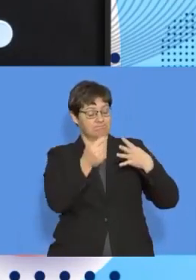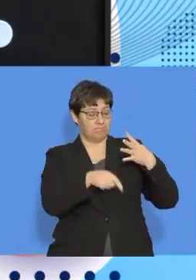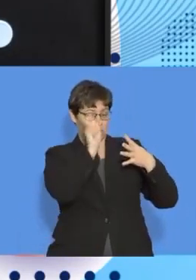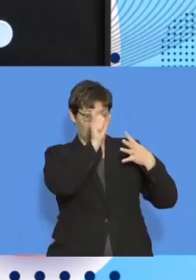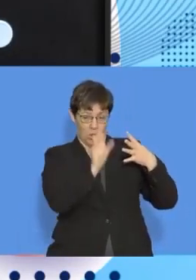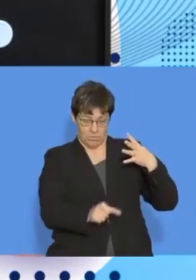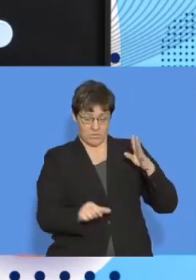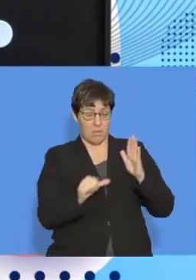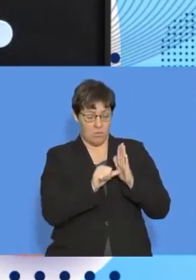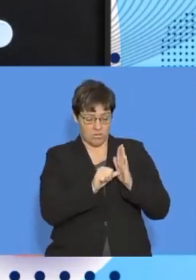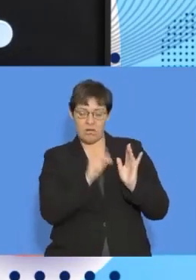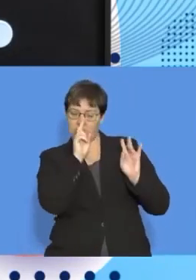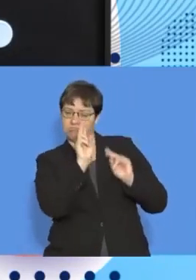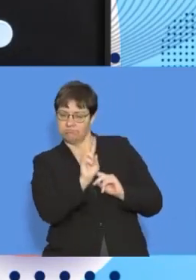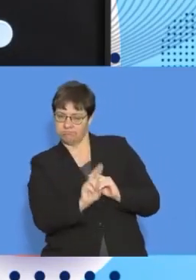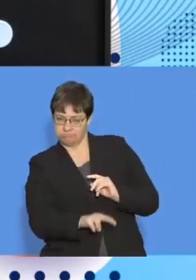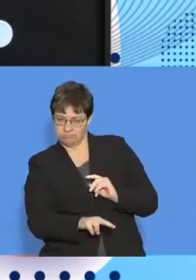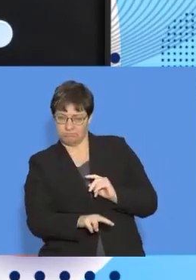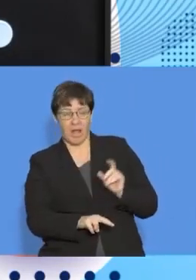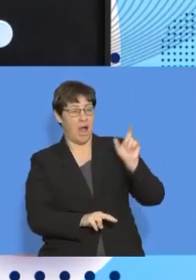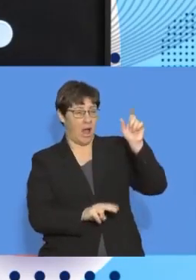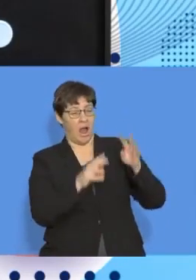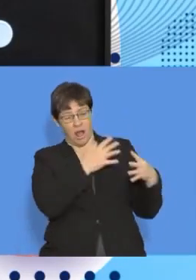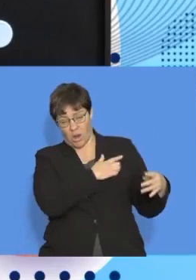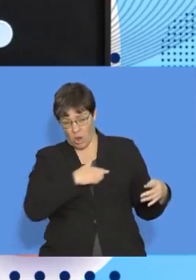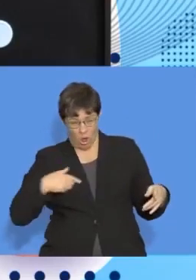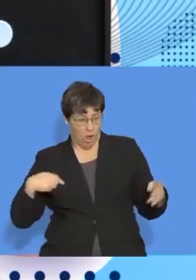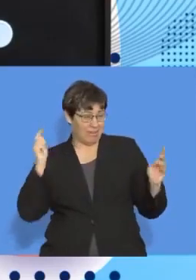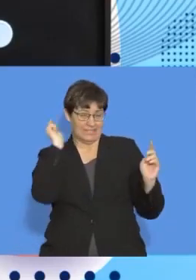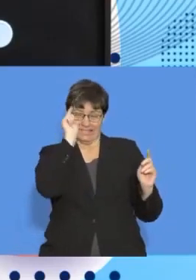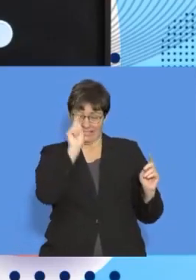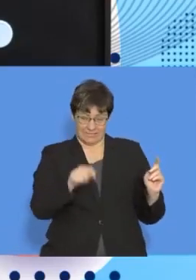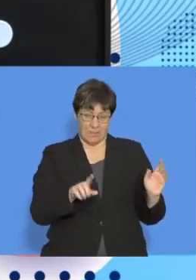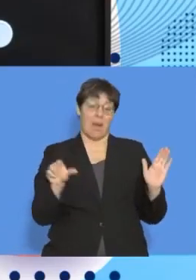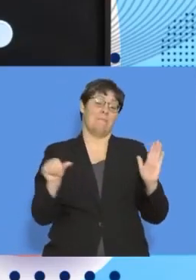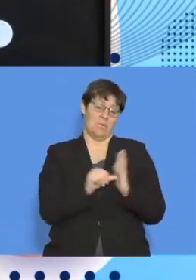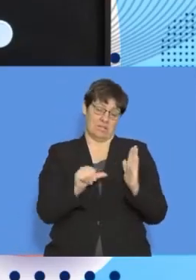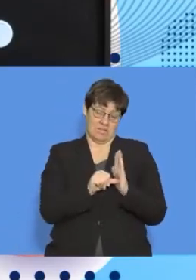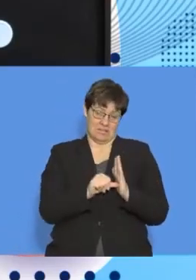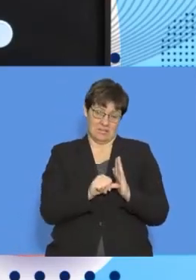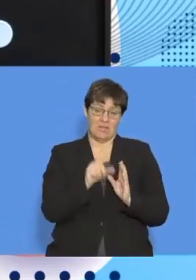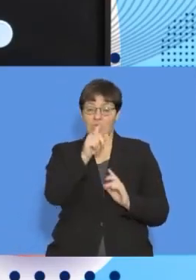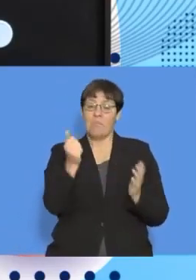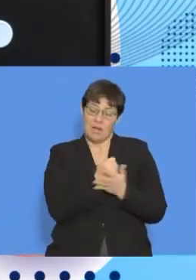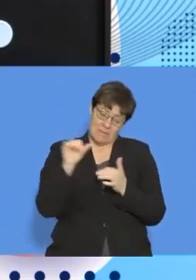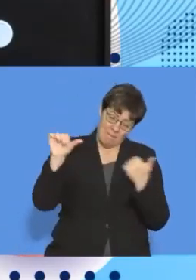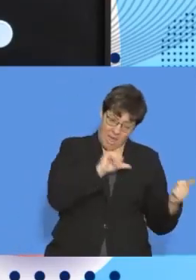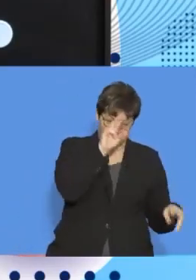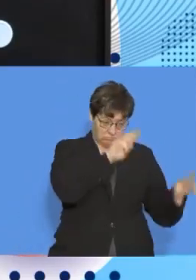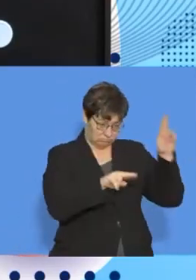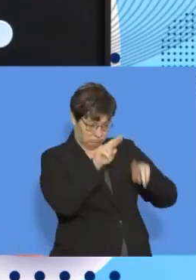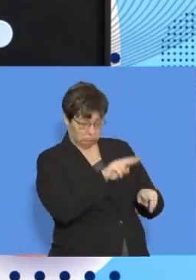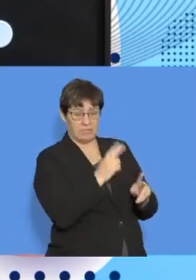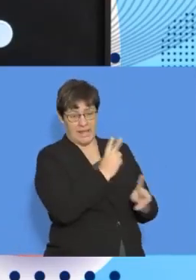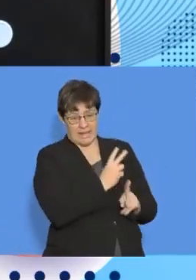The list of terms were extravagant, they were long, but however they are important, and hence I remind you to go back and to look at those.